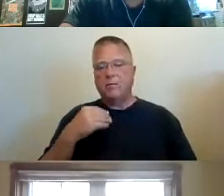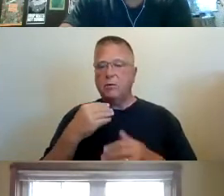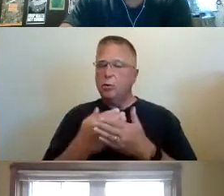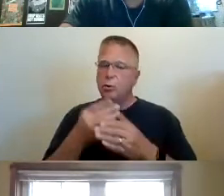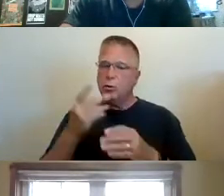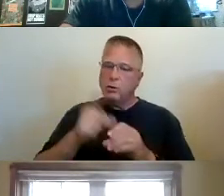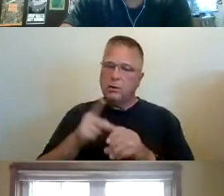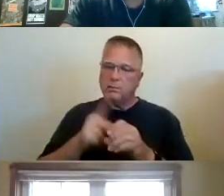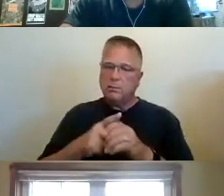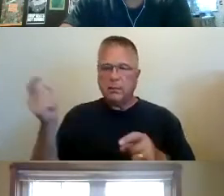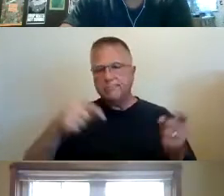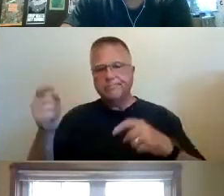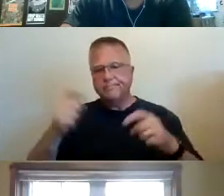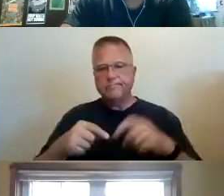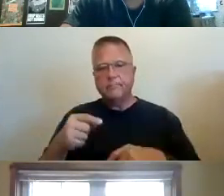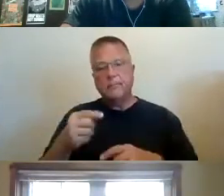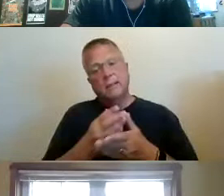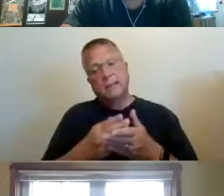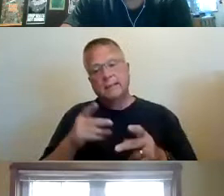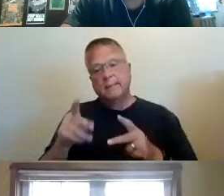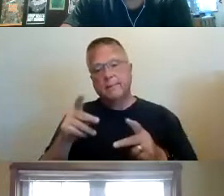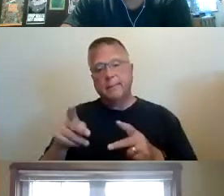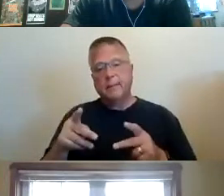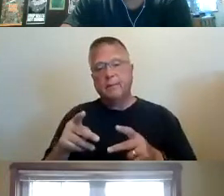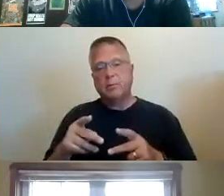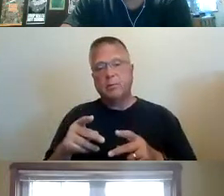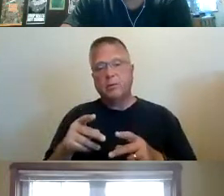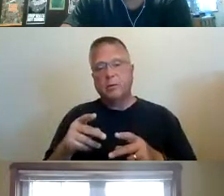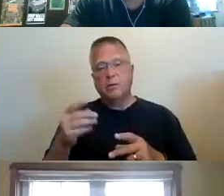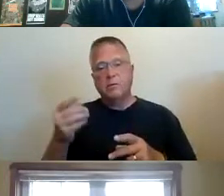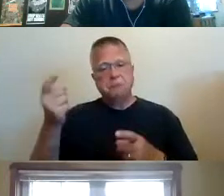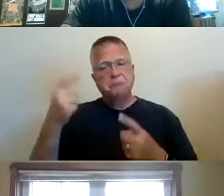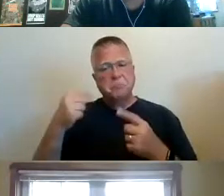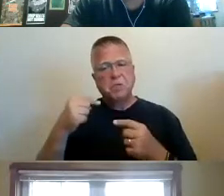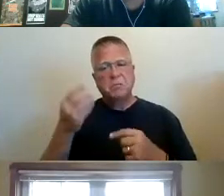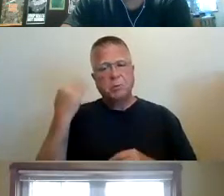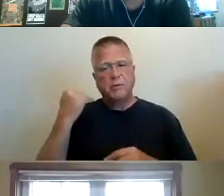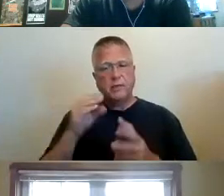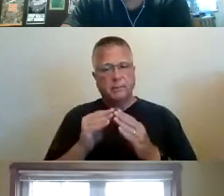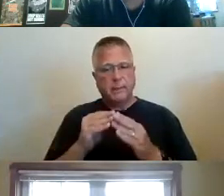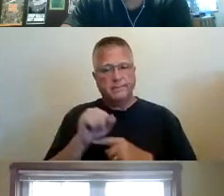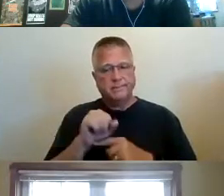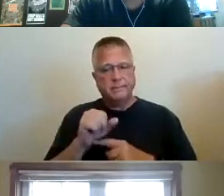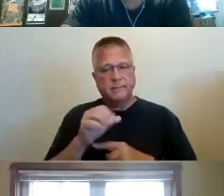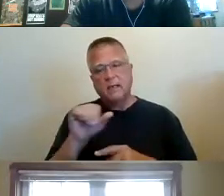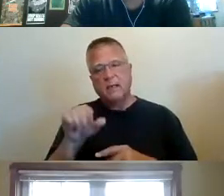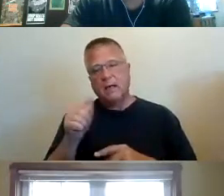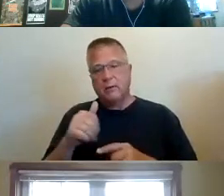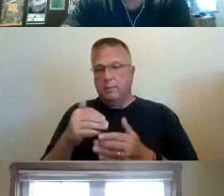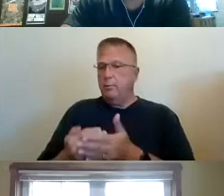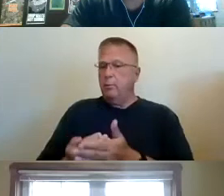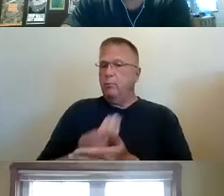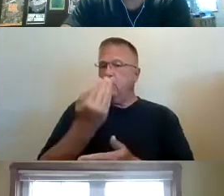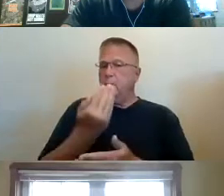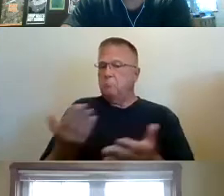here. So some folks have been to previous meetings of these, others might be new to this.